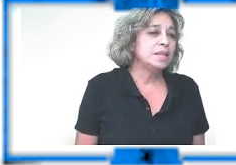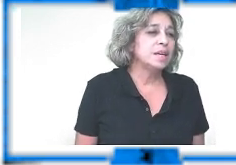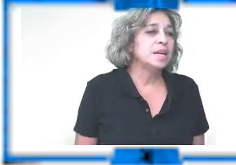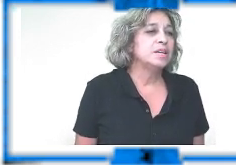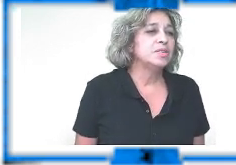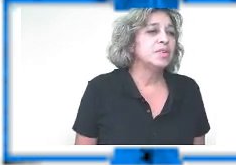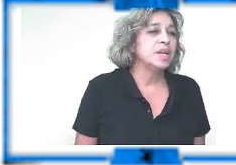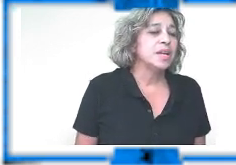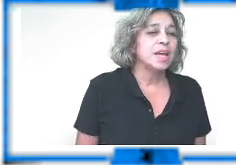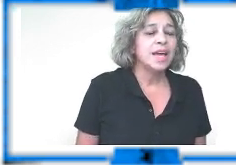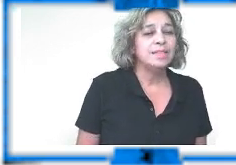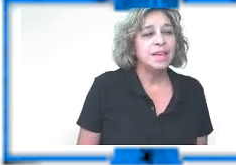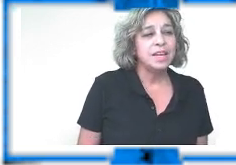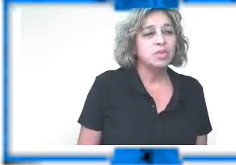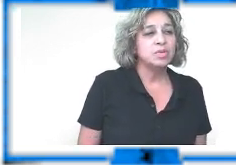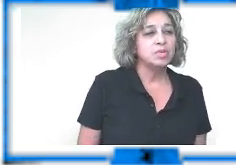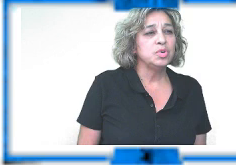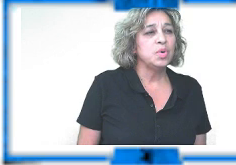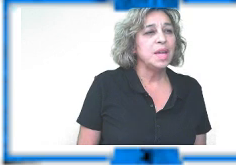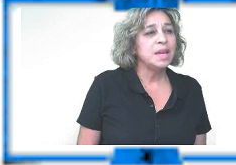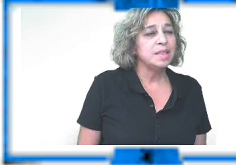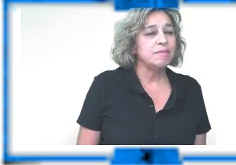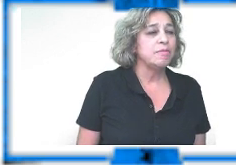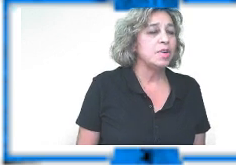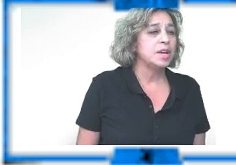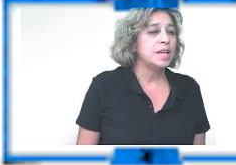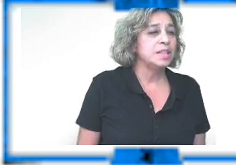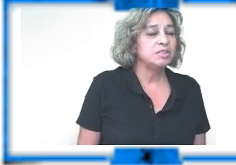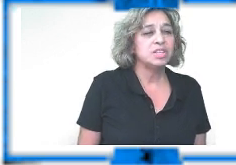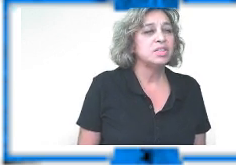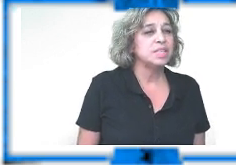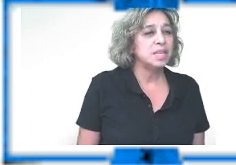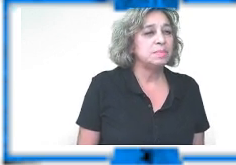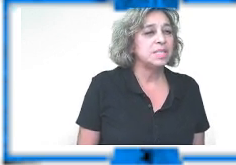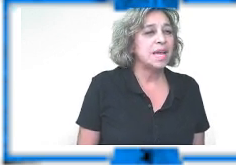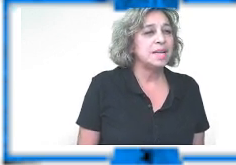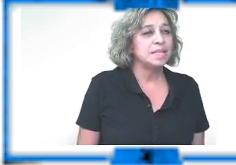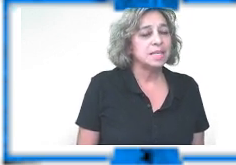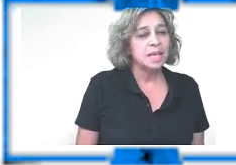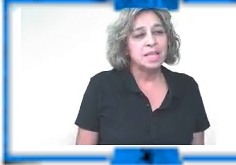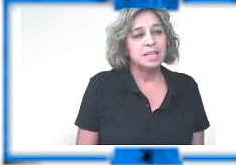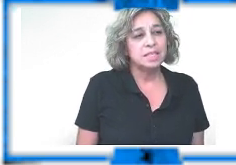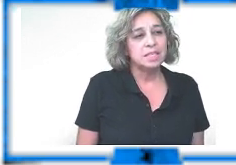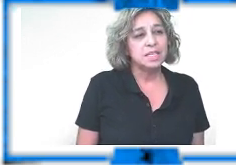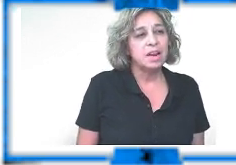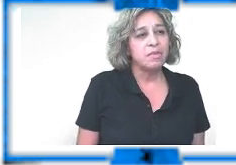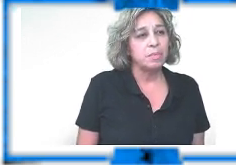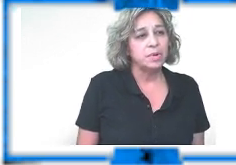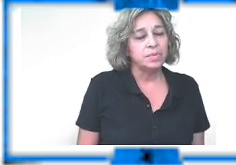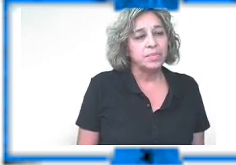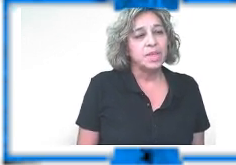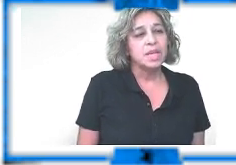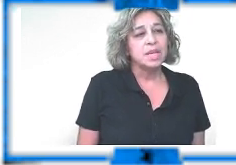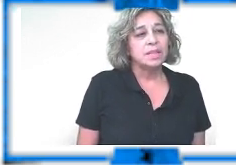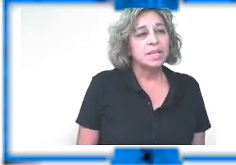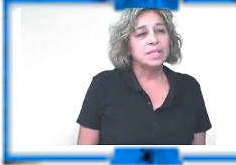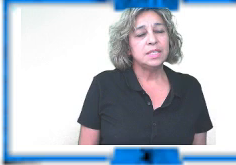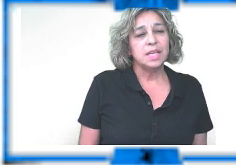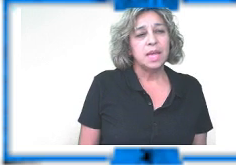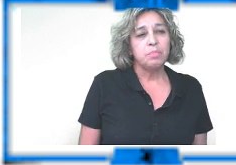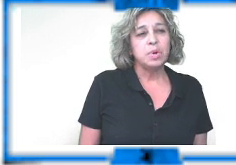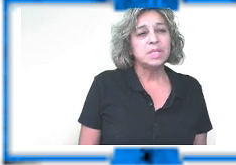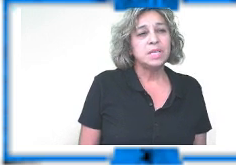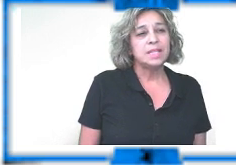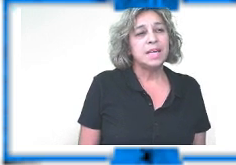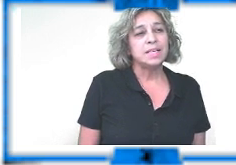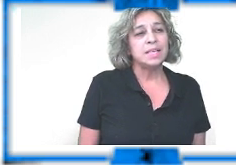indebt the country and they don't do anything for it, and they're still in the same status. This is terrible. This is